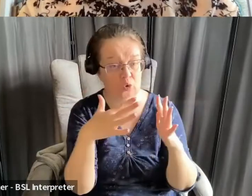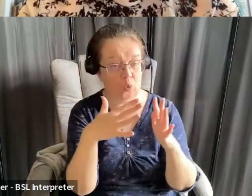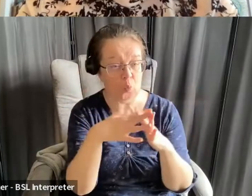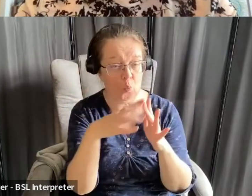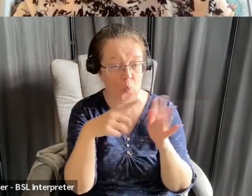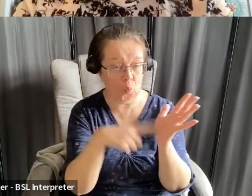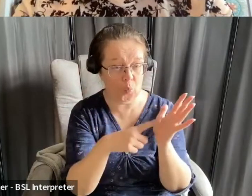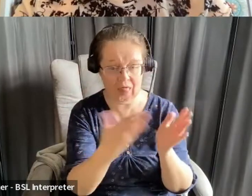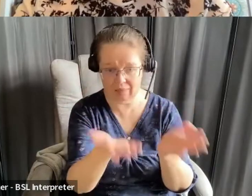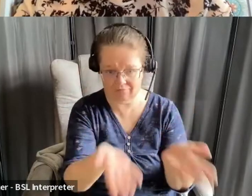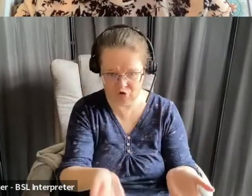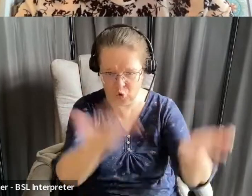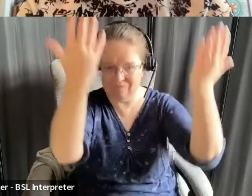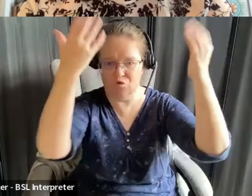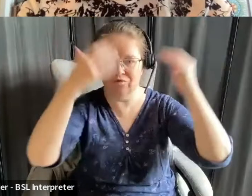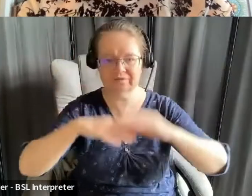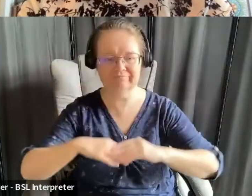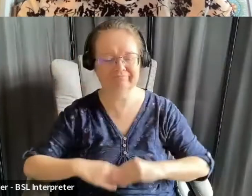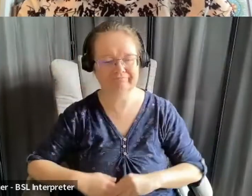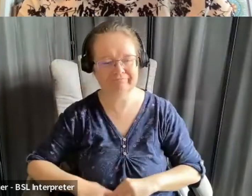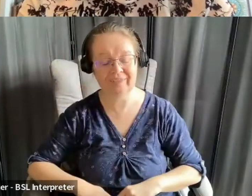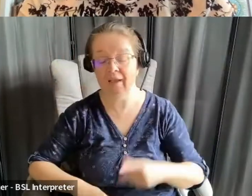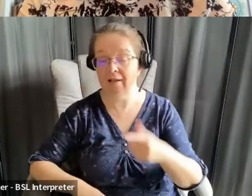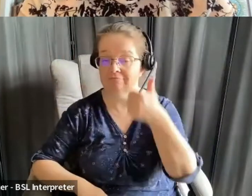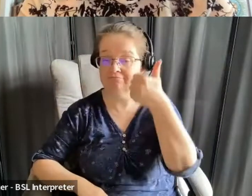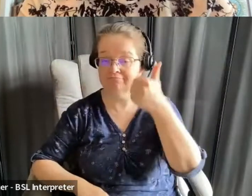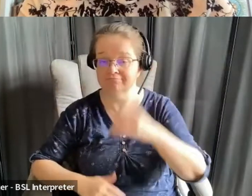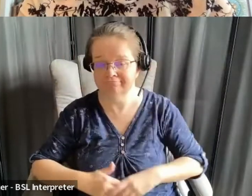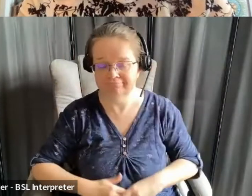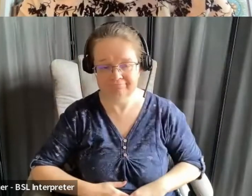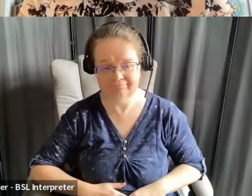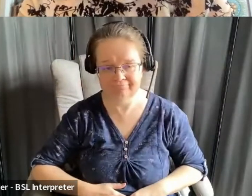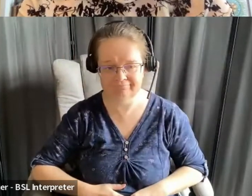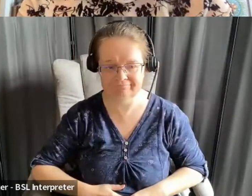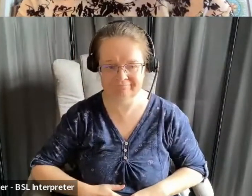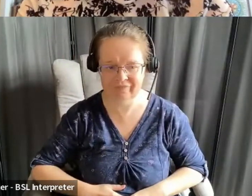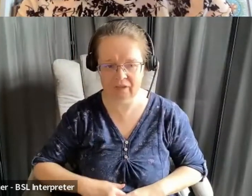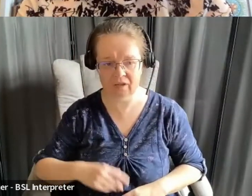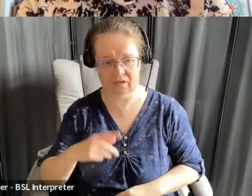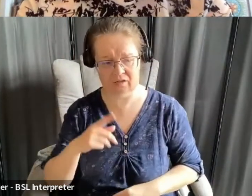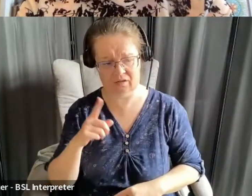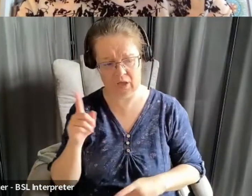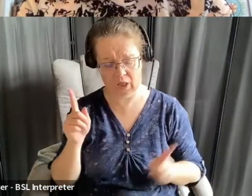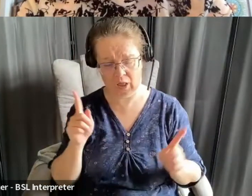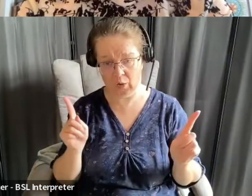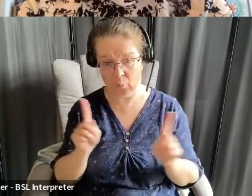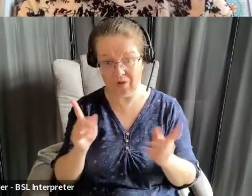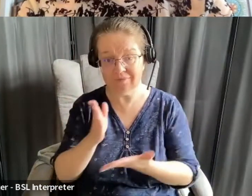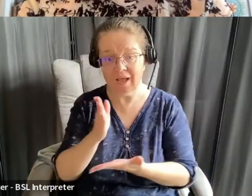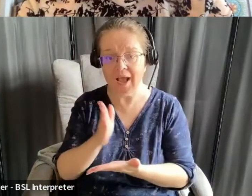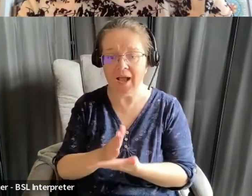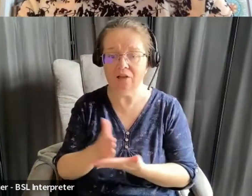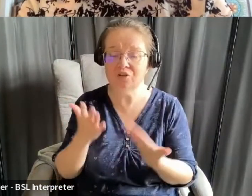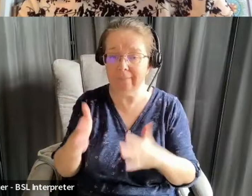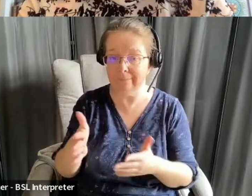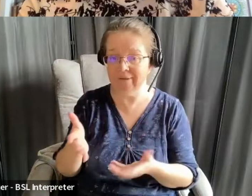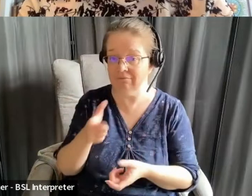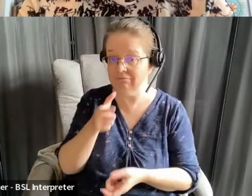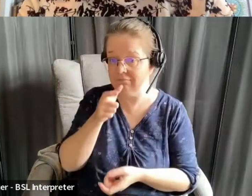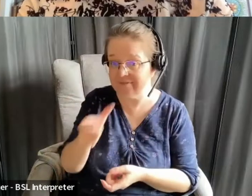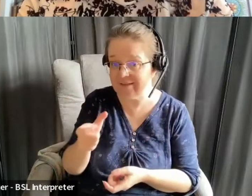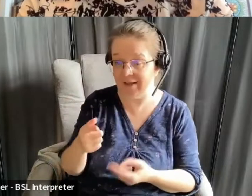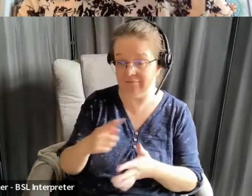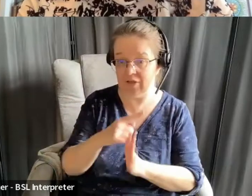just go for it. Sure, okay. I mean, what's actually said about me, and it, depending on who